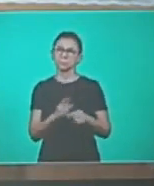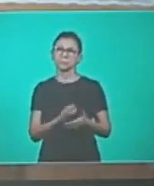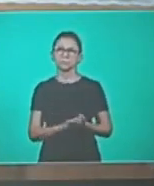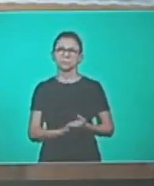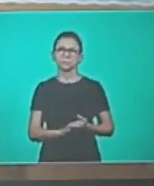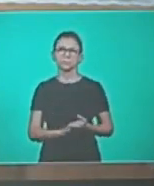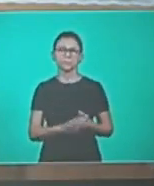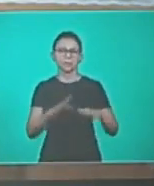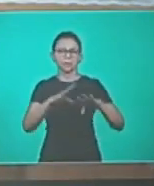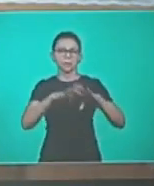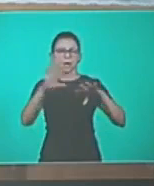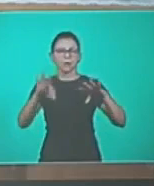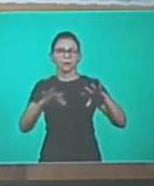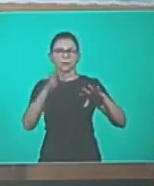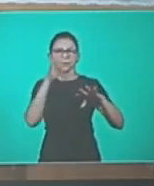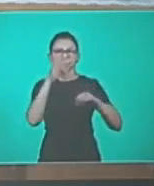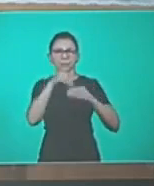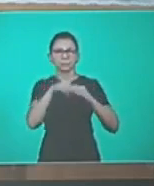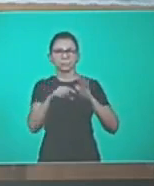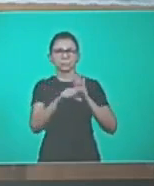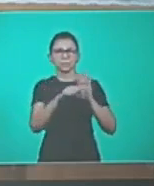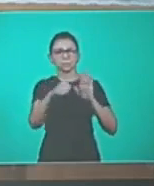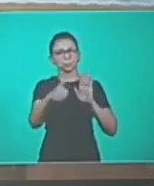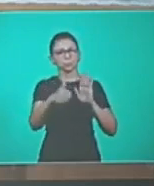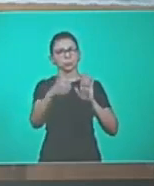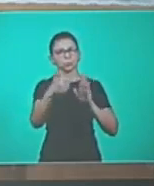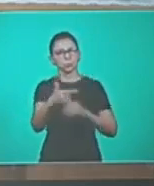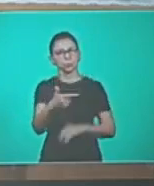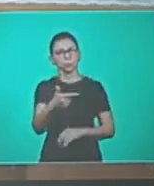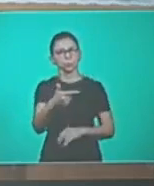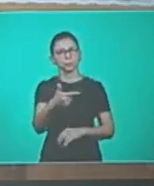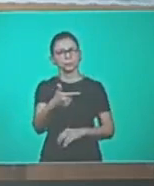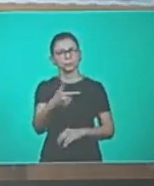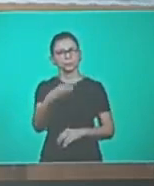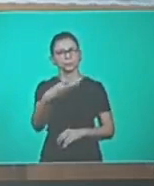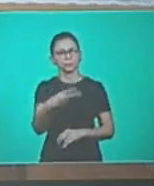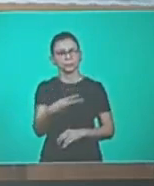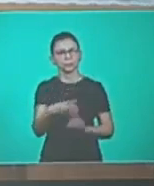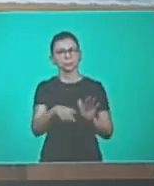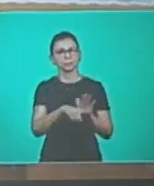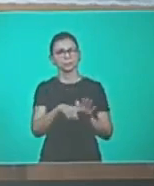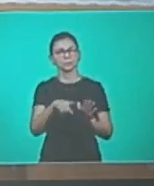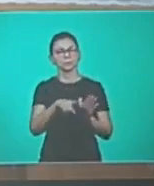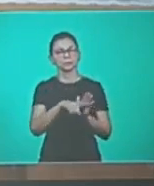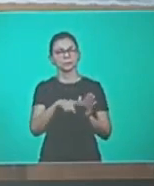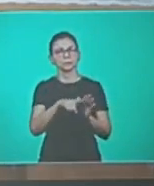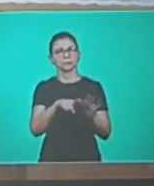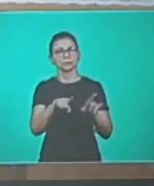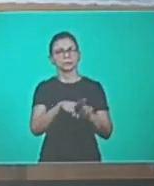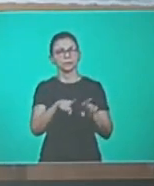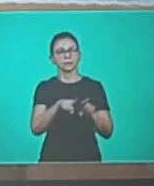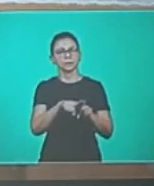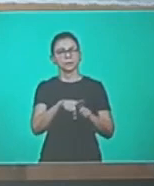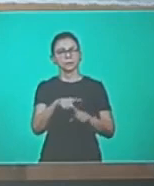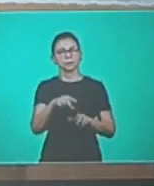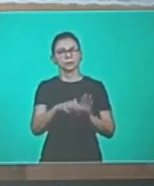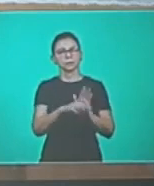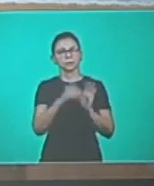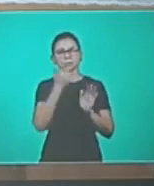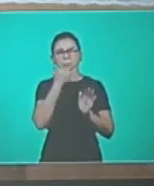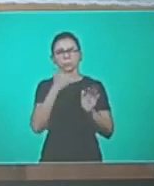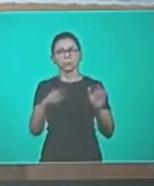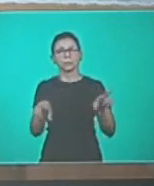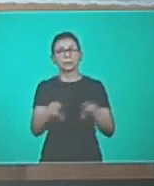observe that you found verse 1, verse 2, verse 4, and 7. reference for the vineyard. Now